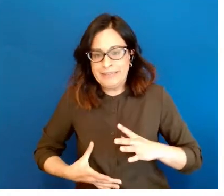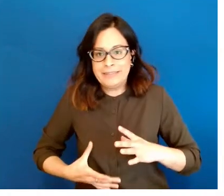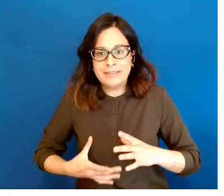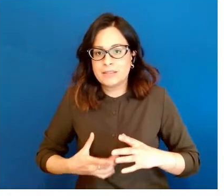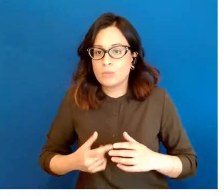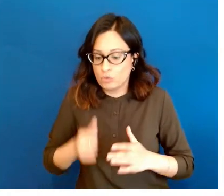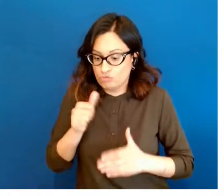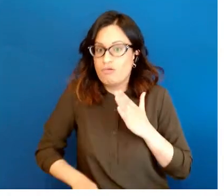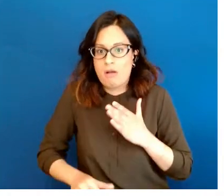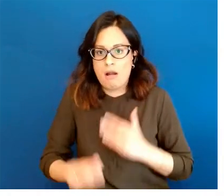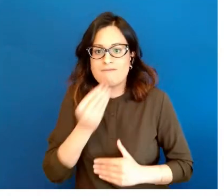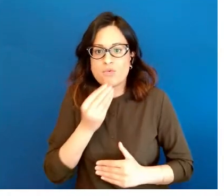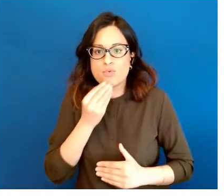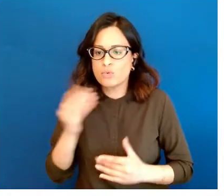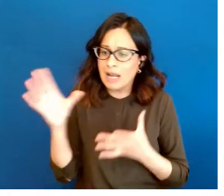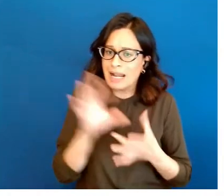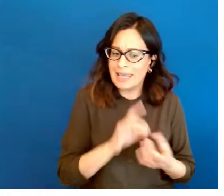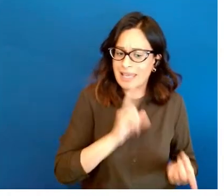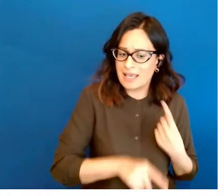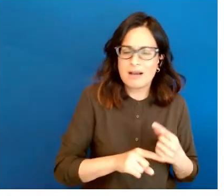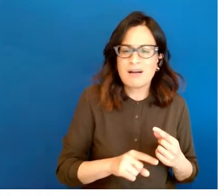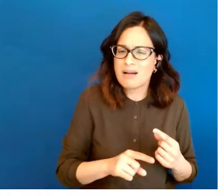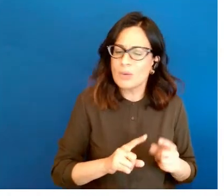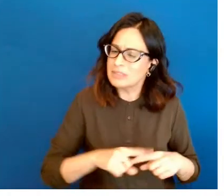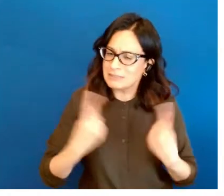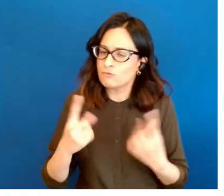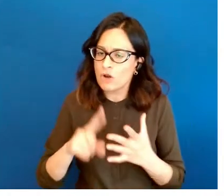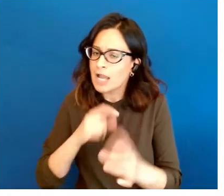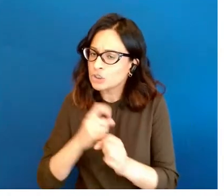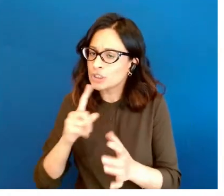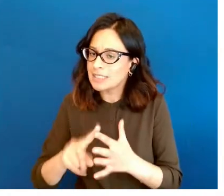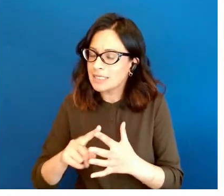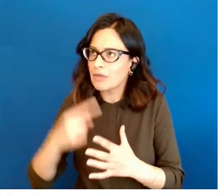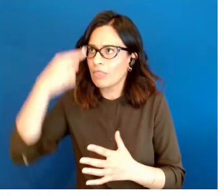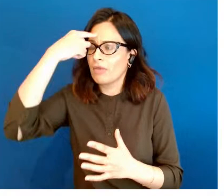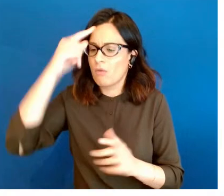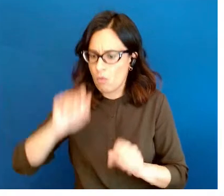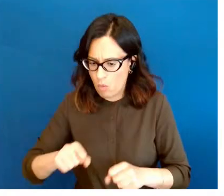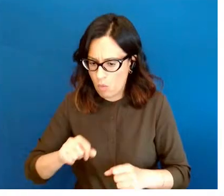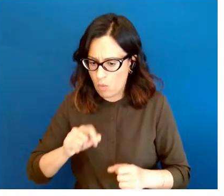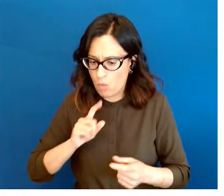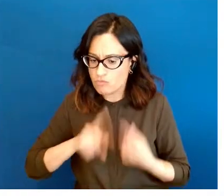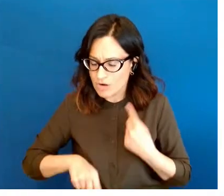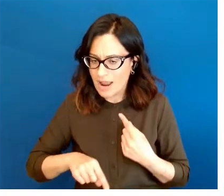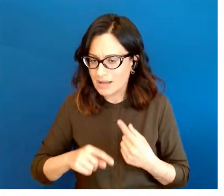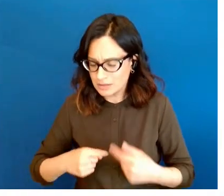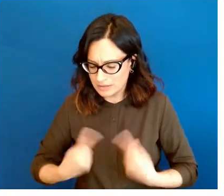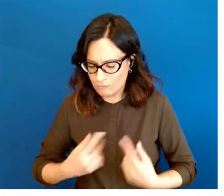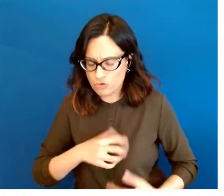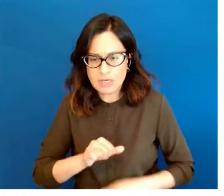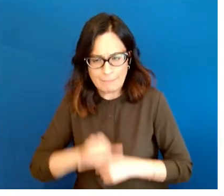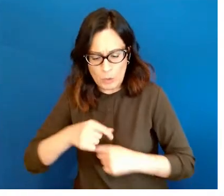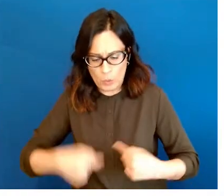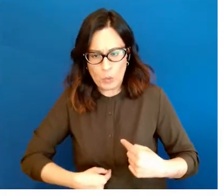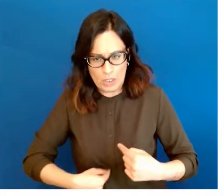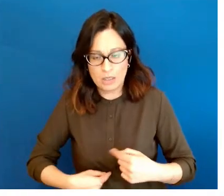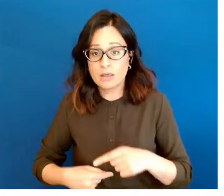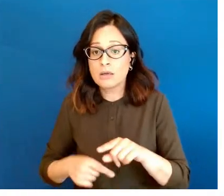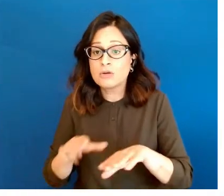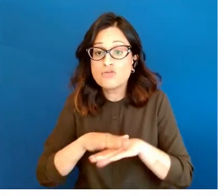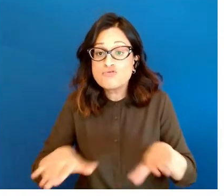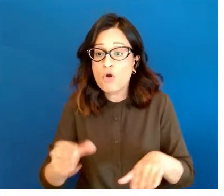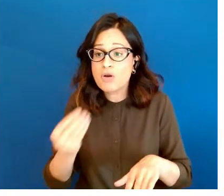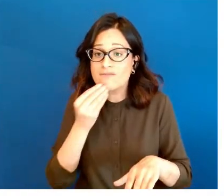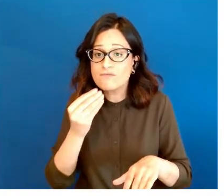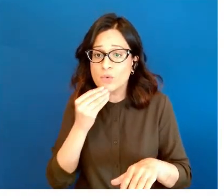food. So it's not IgE mediated as such, but is considered by some as a food allergy. Then there are non-allergic food-related phenomena. And